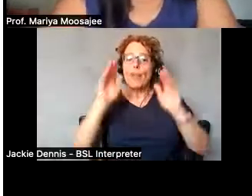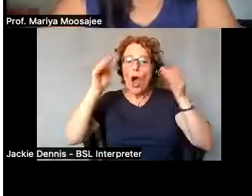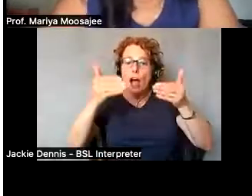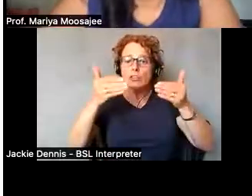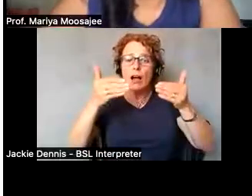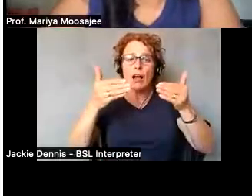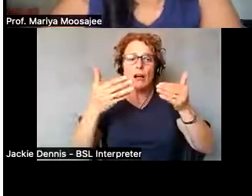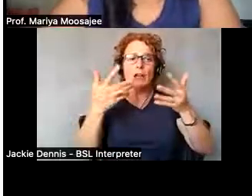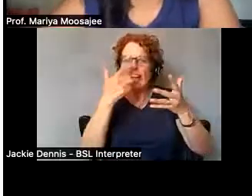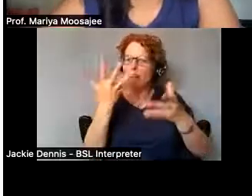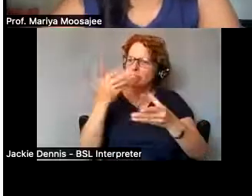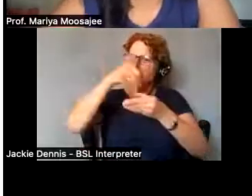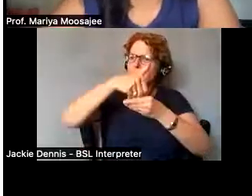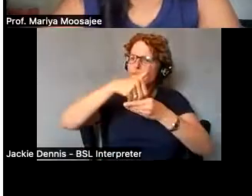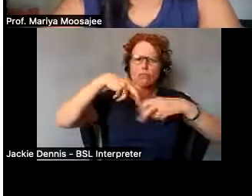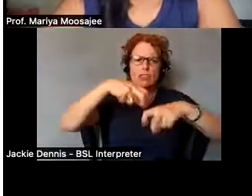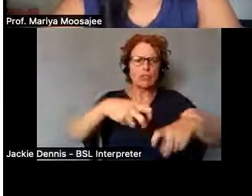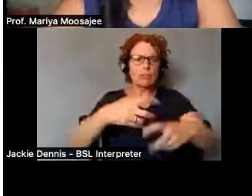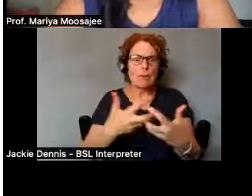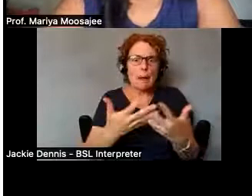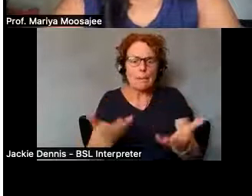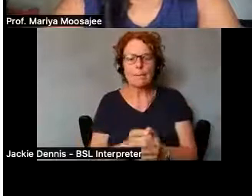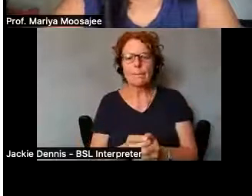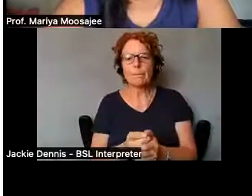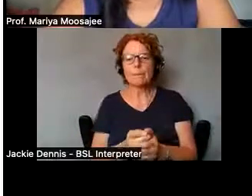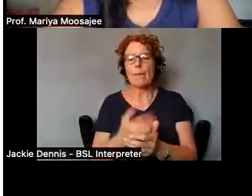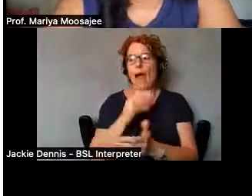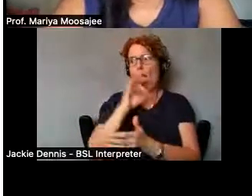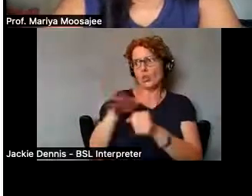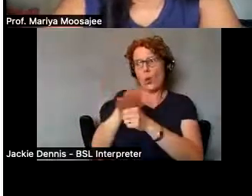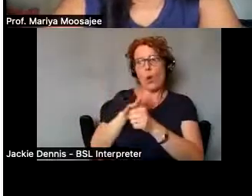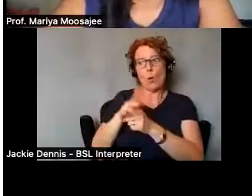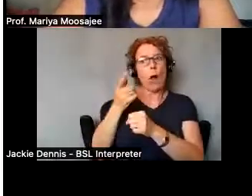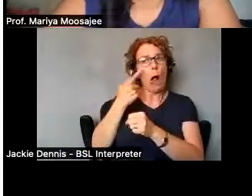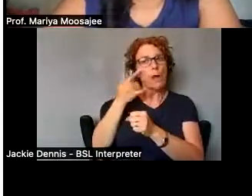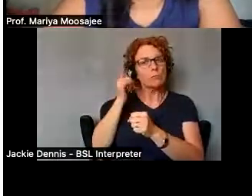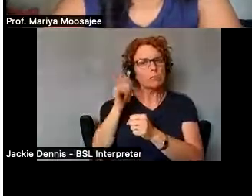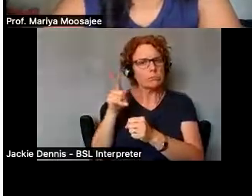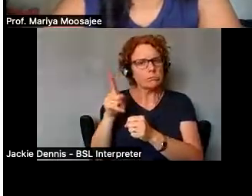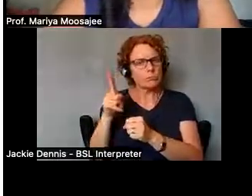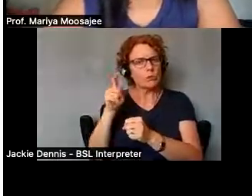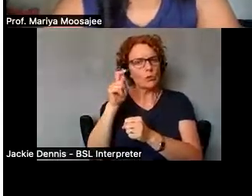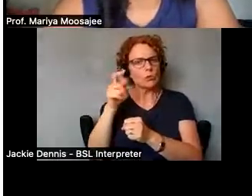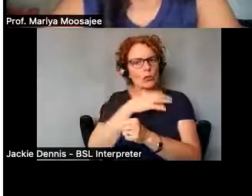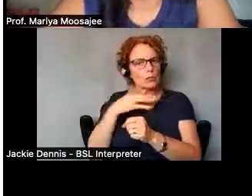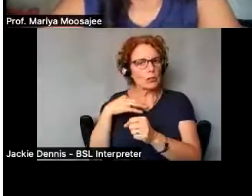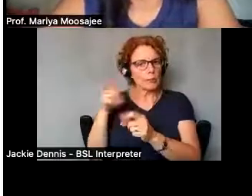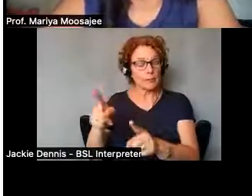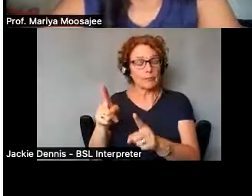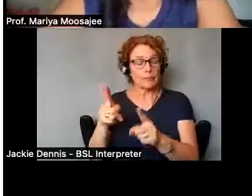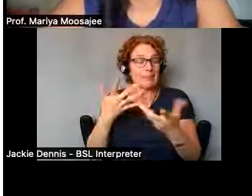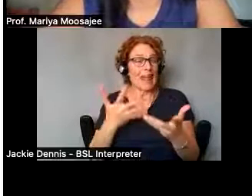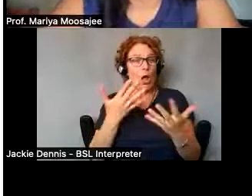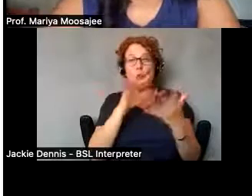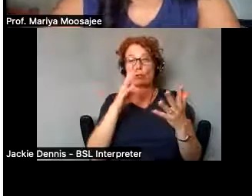research? Well, first of all, it's really important to ask your local ophthalmologist, because now there are lots of sites across